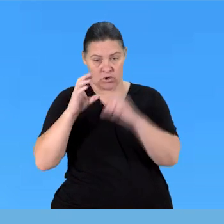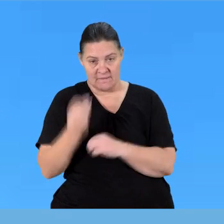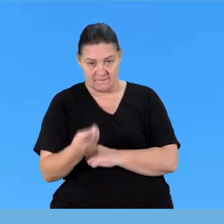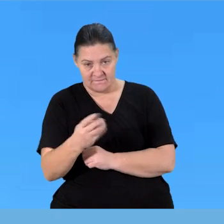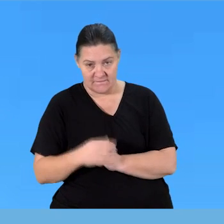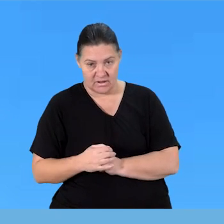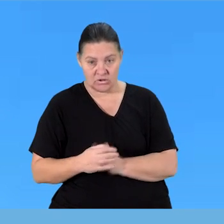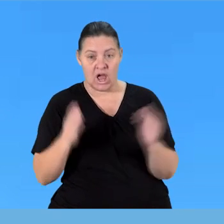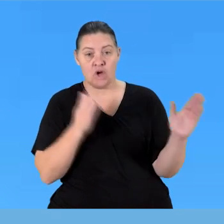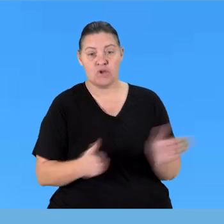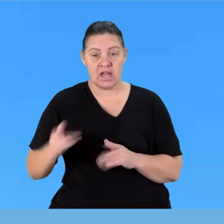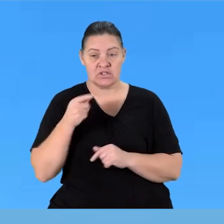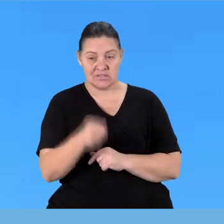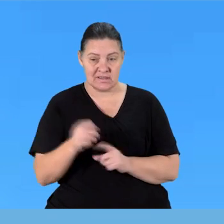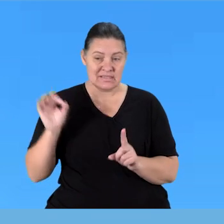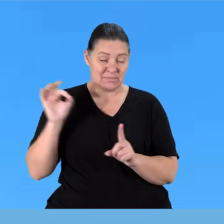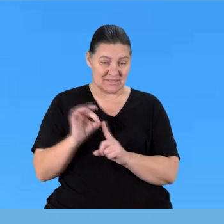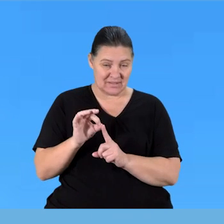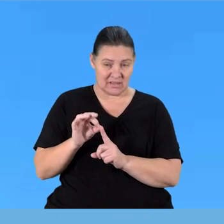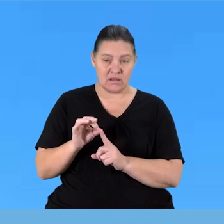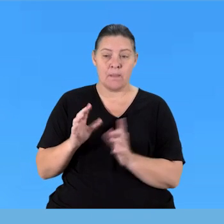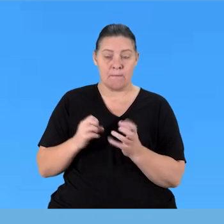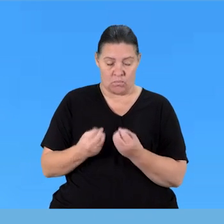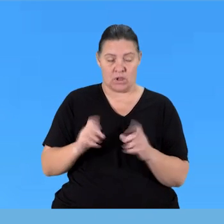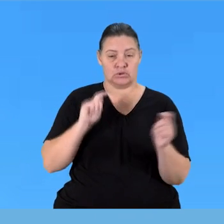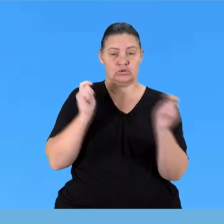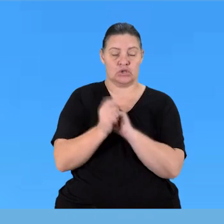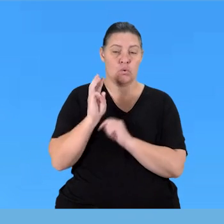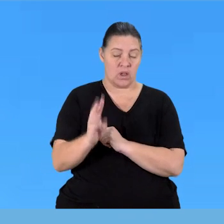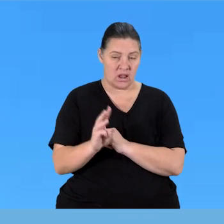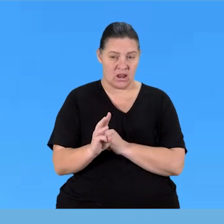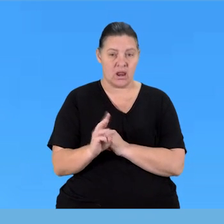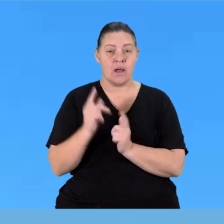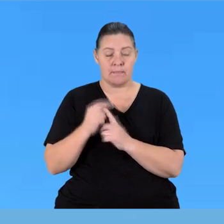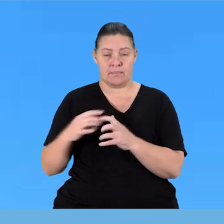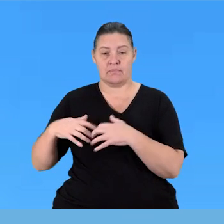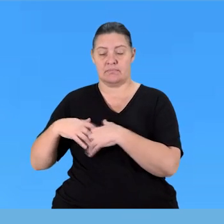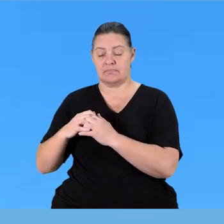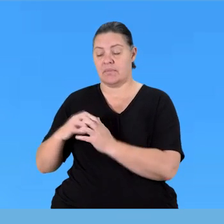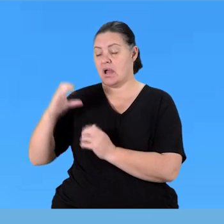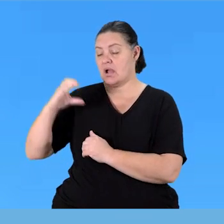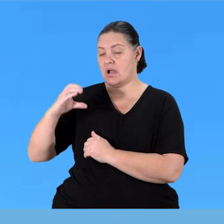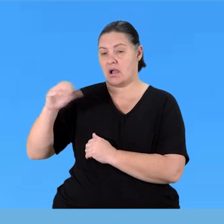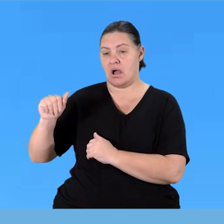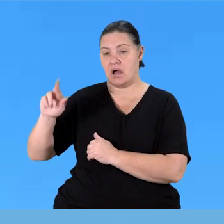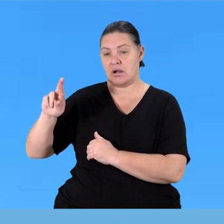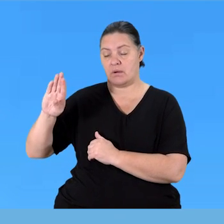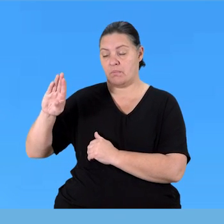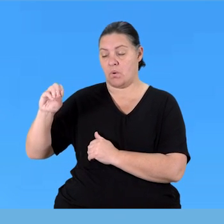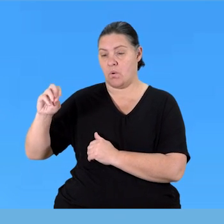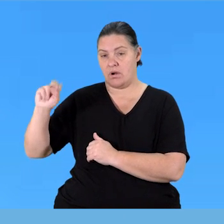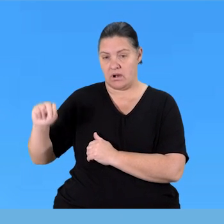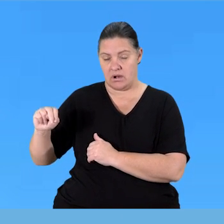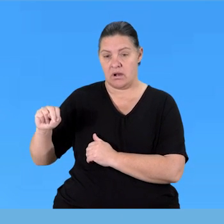molecule. Now the arrangement of these particular substances is going to change to form the carbon dioxide,